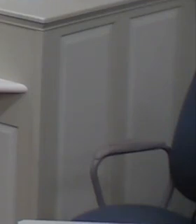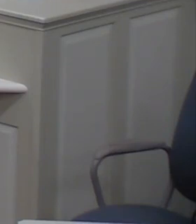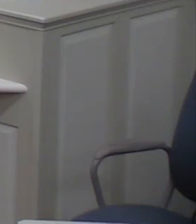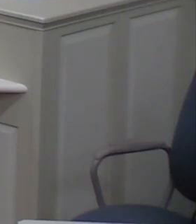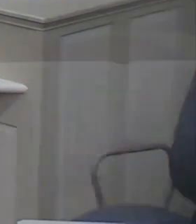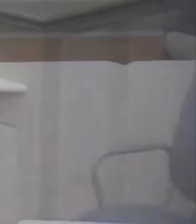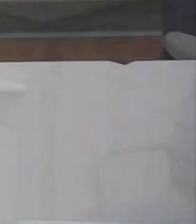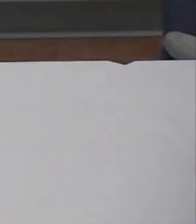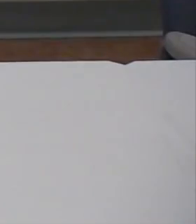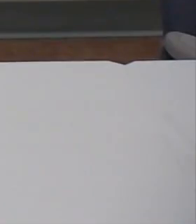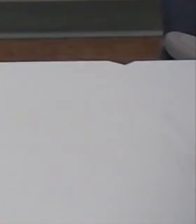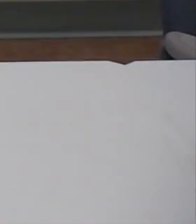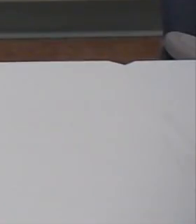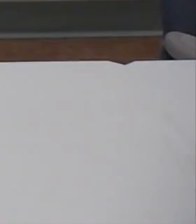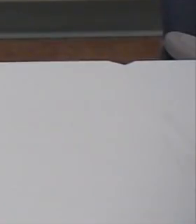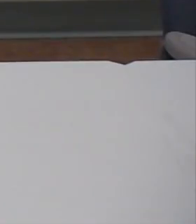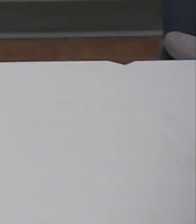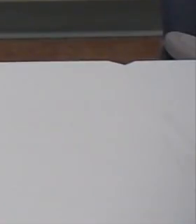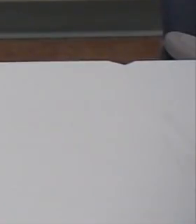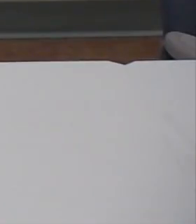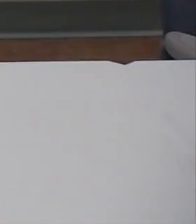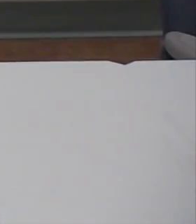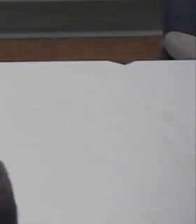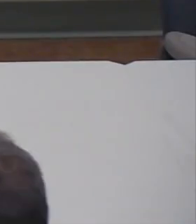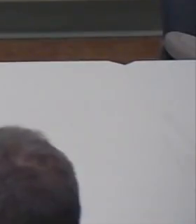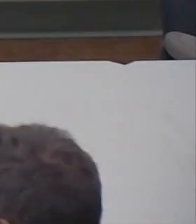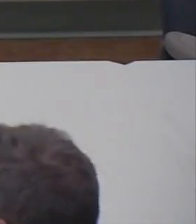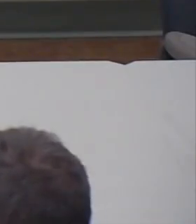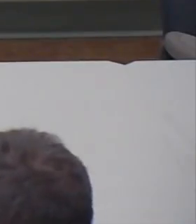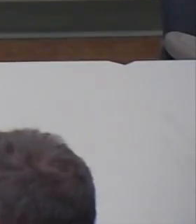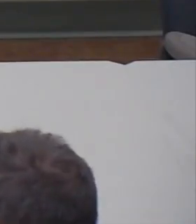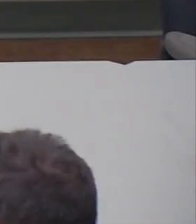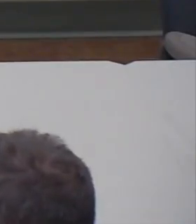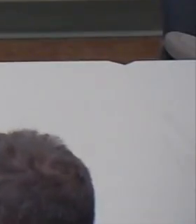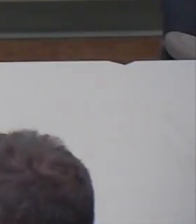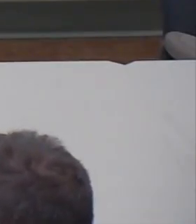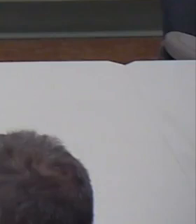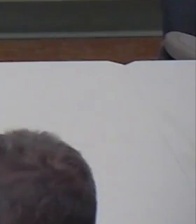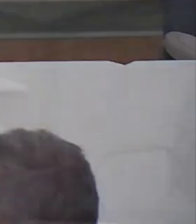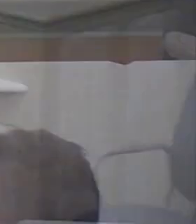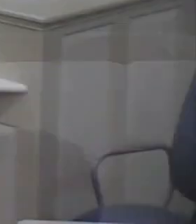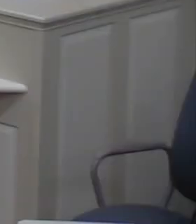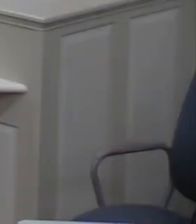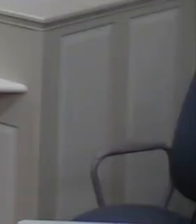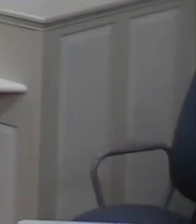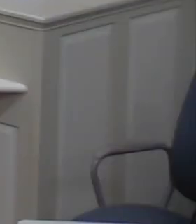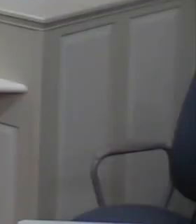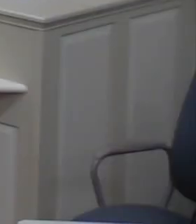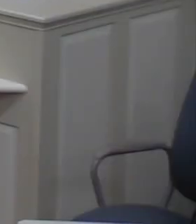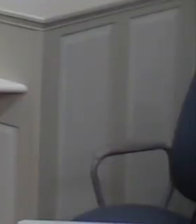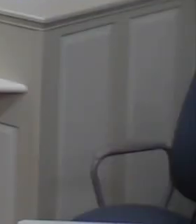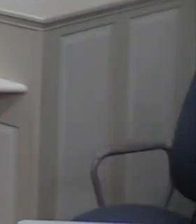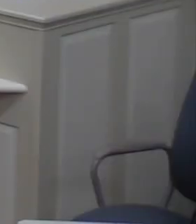We would ask that you hire Nina Wesley to the position of Code Enforcement Officer. So move. Motion Second.